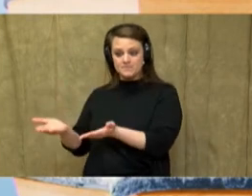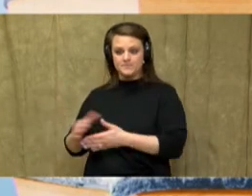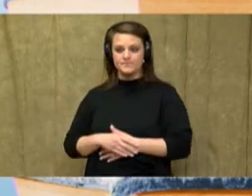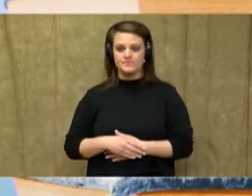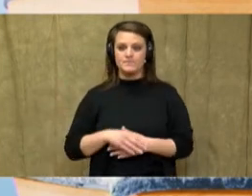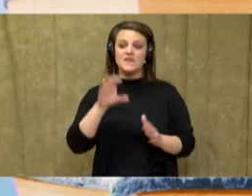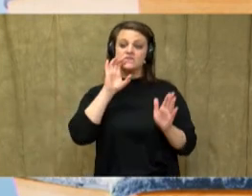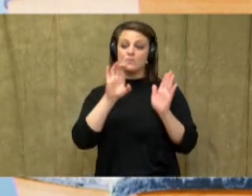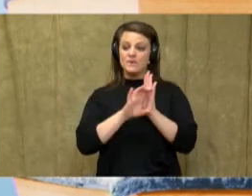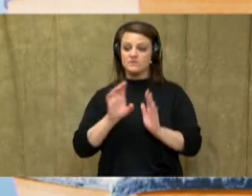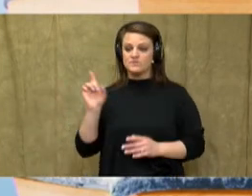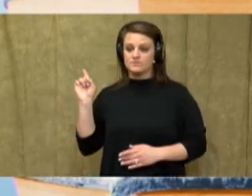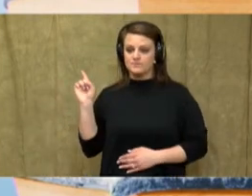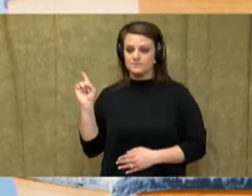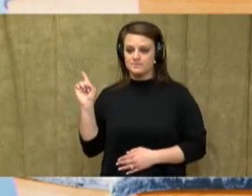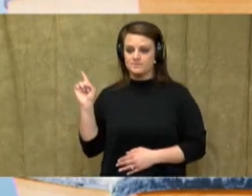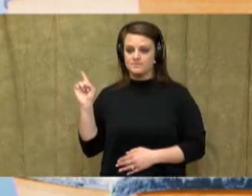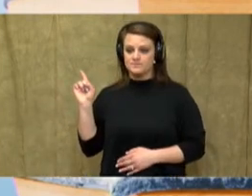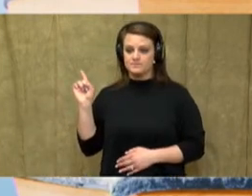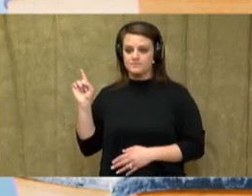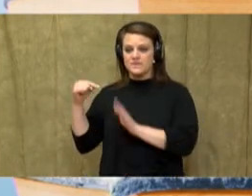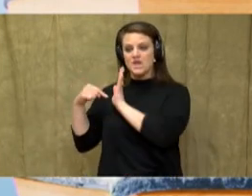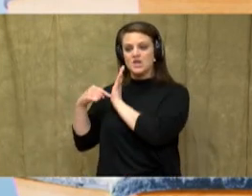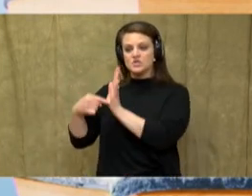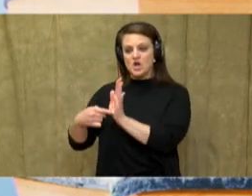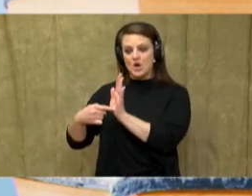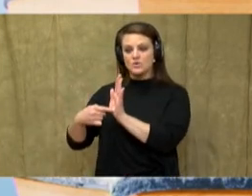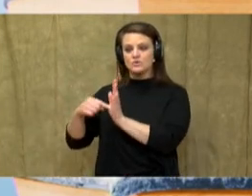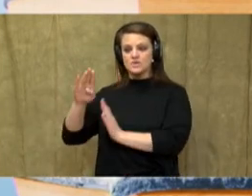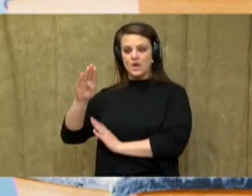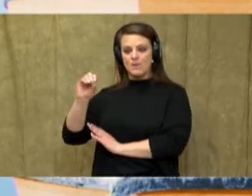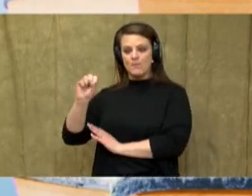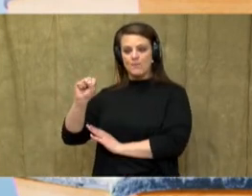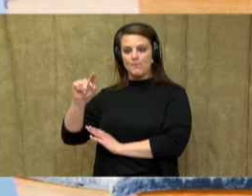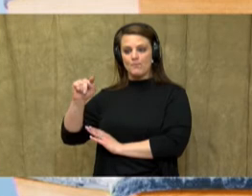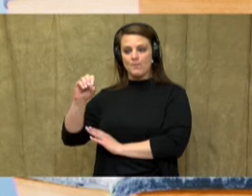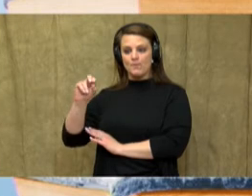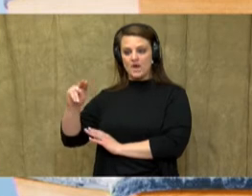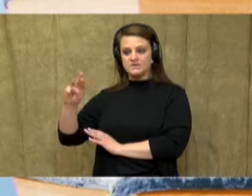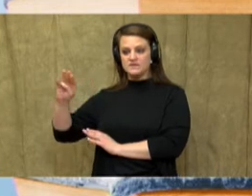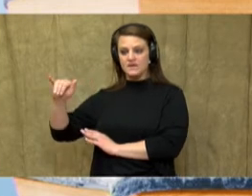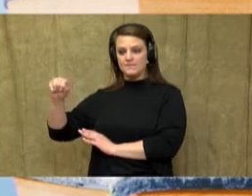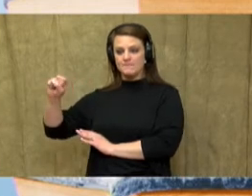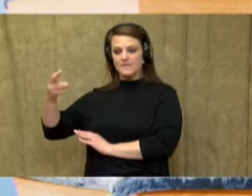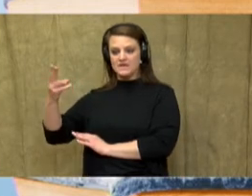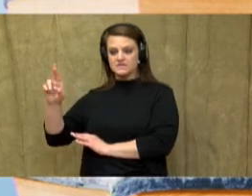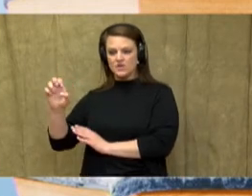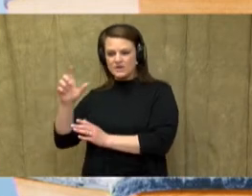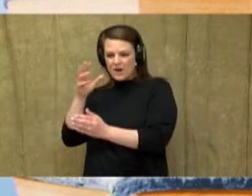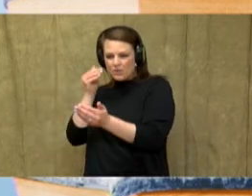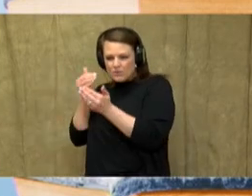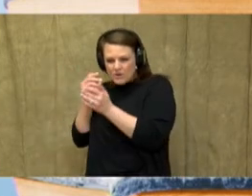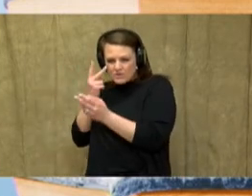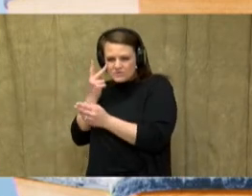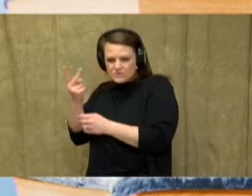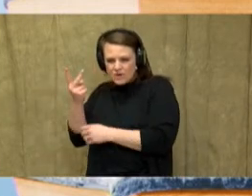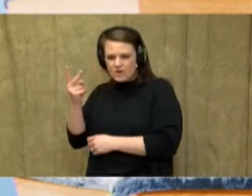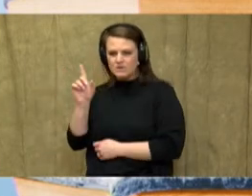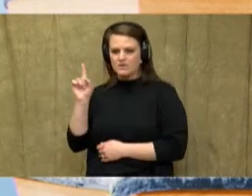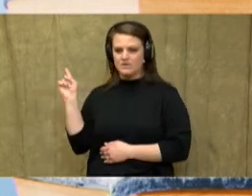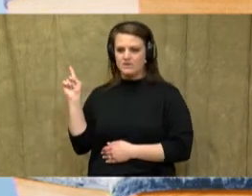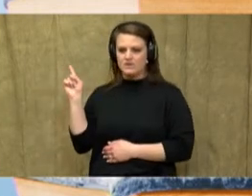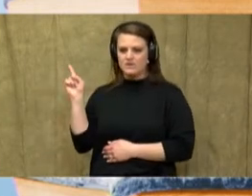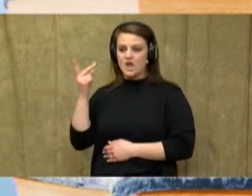This is a depiction of the Boston Massacre. Now, I want you to look at it closely. It looks like